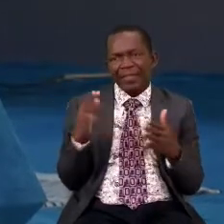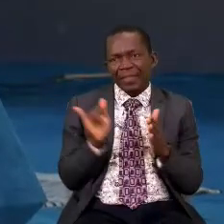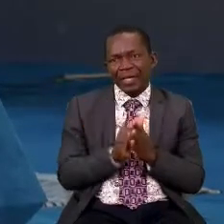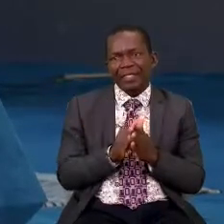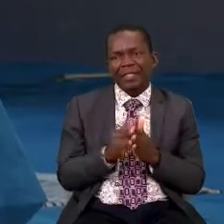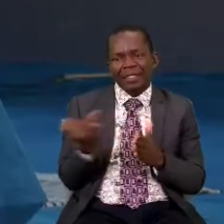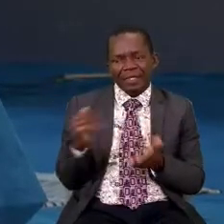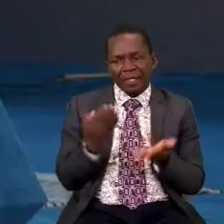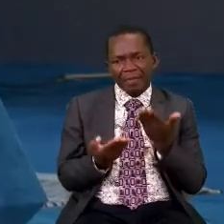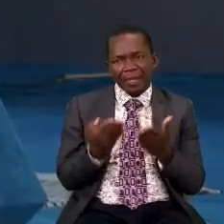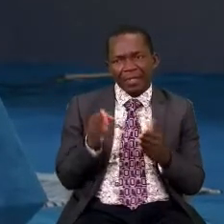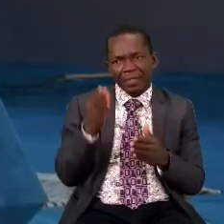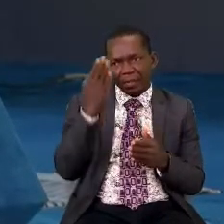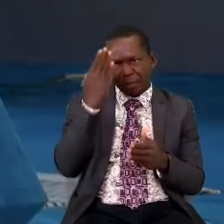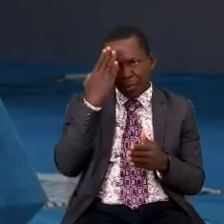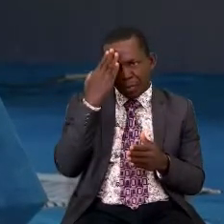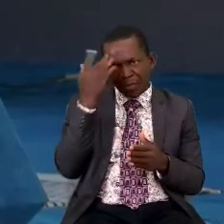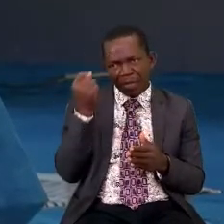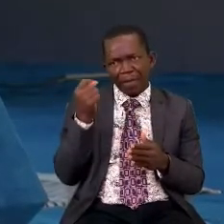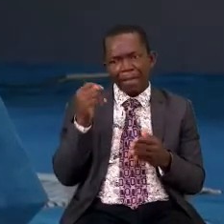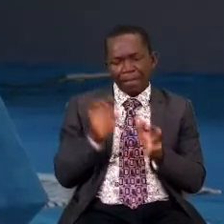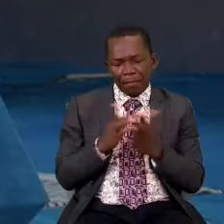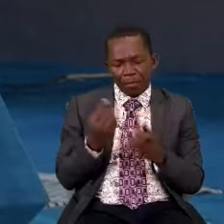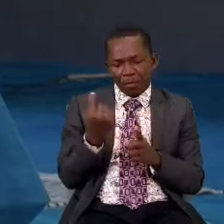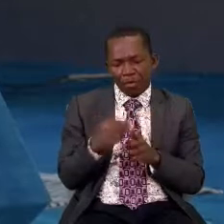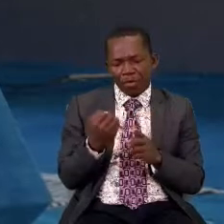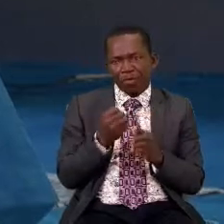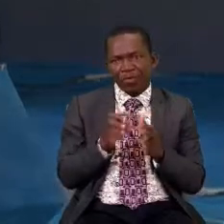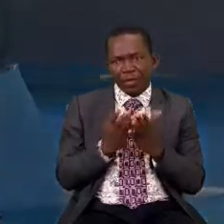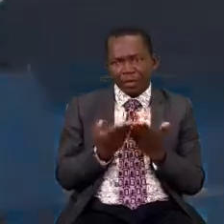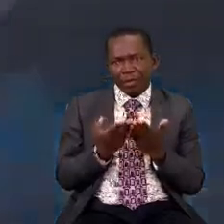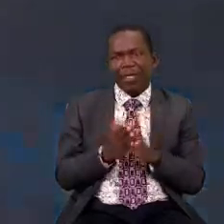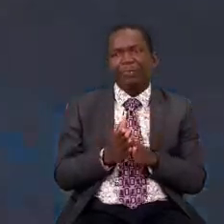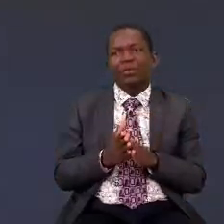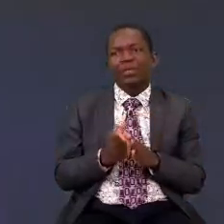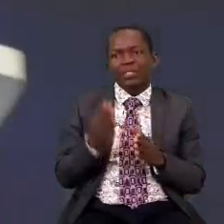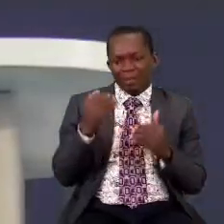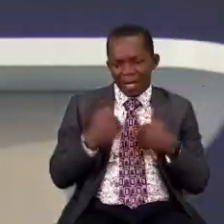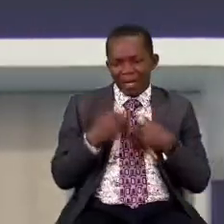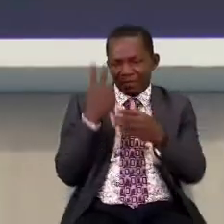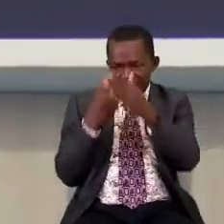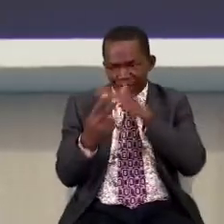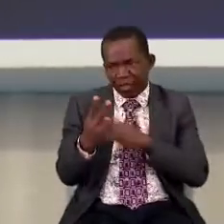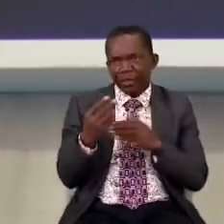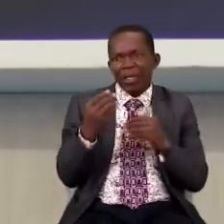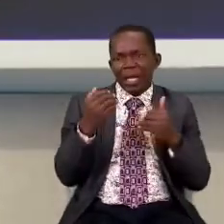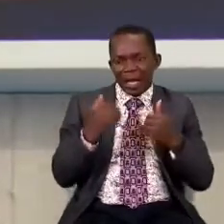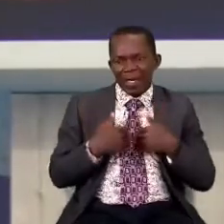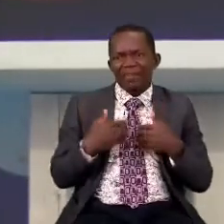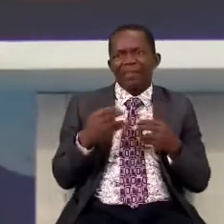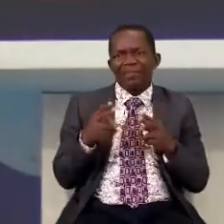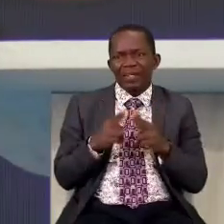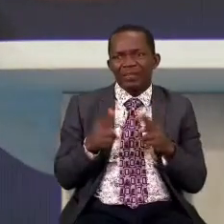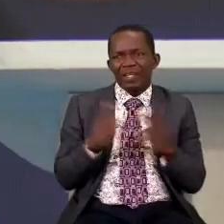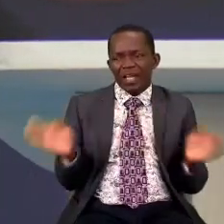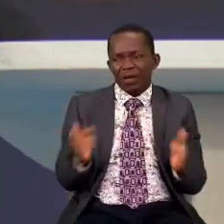have a compelling mission, where to go, what to do, but because they fear the giants